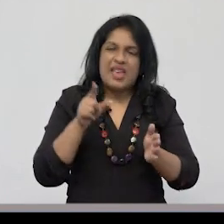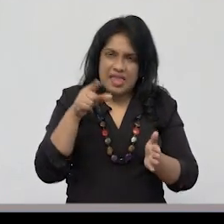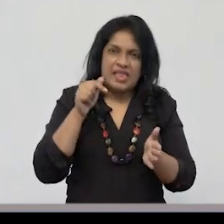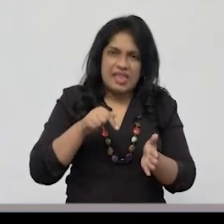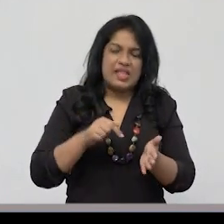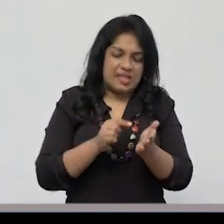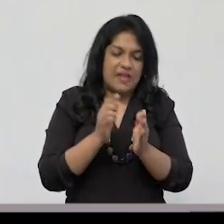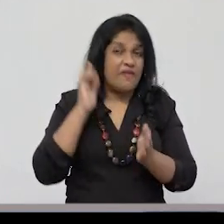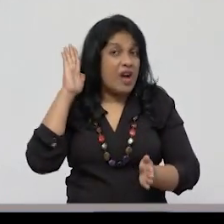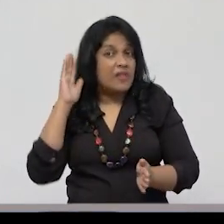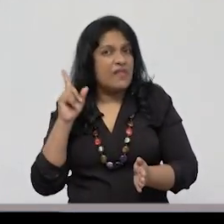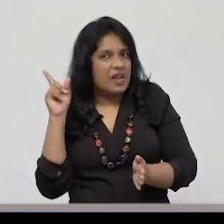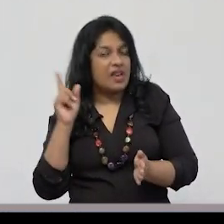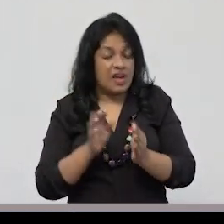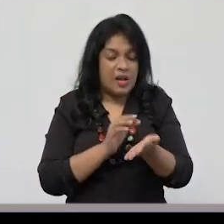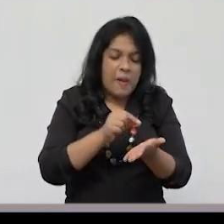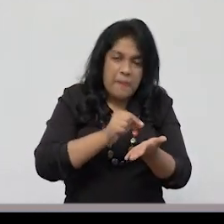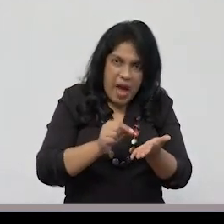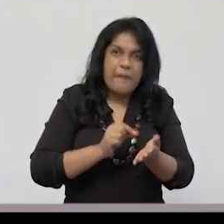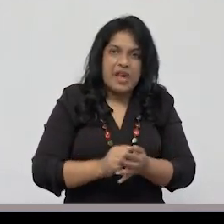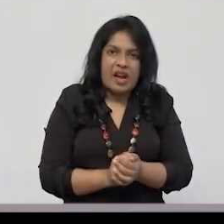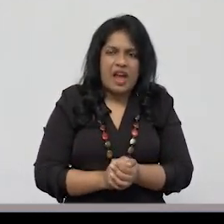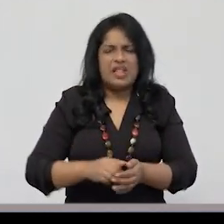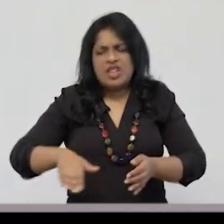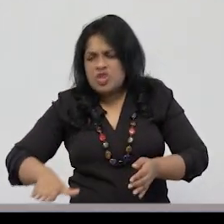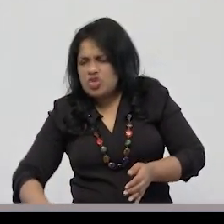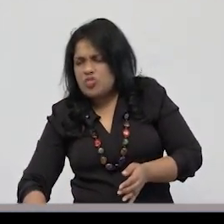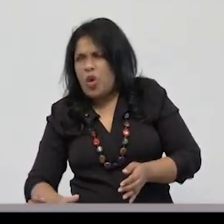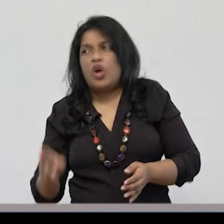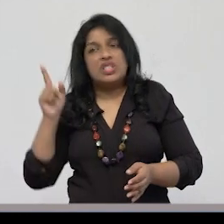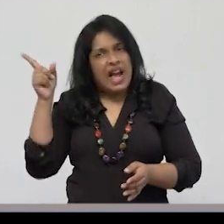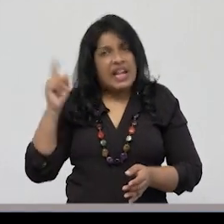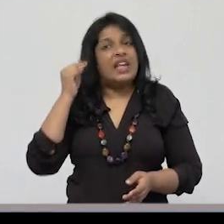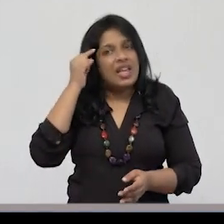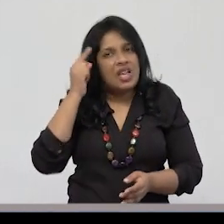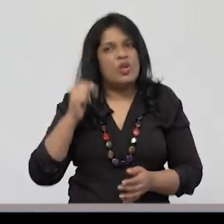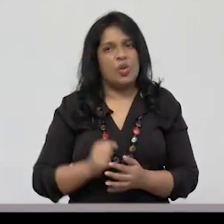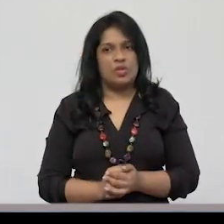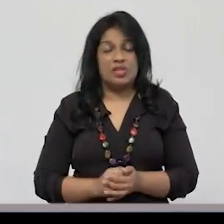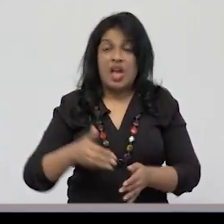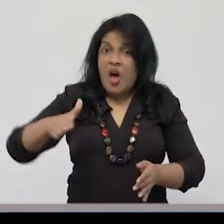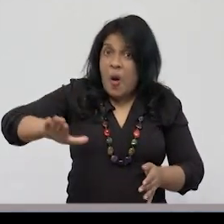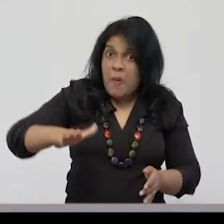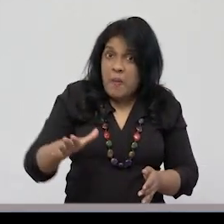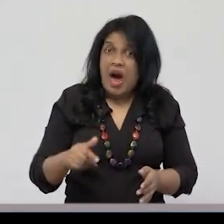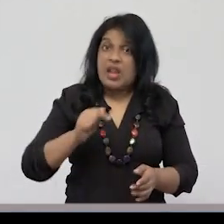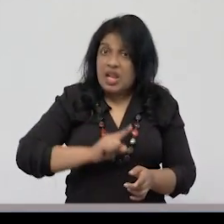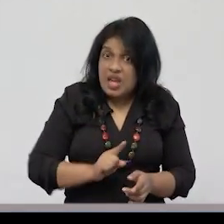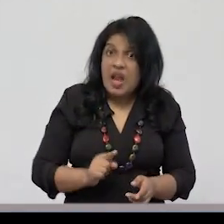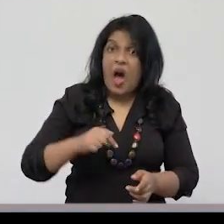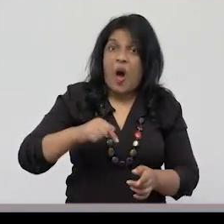impact that it has had like now, because maybe, I know you may have understood it better than me, I didn't understand all